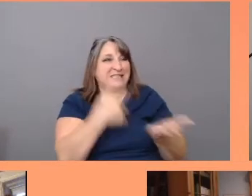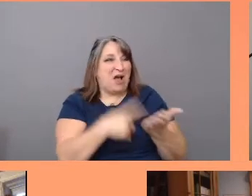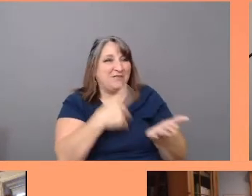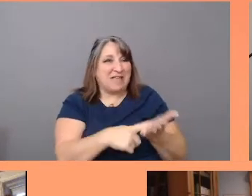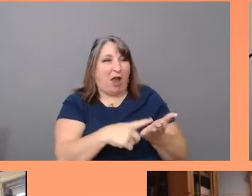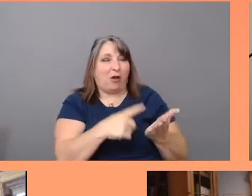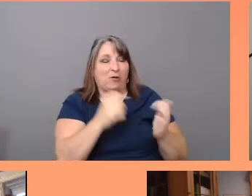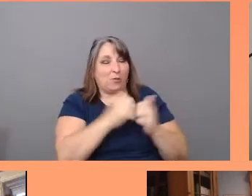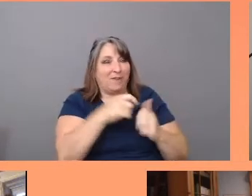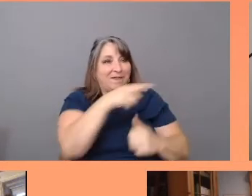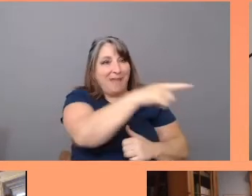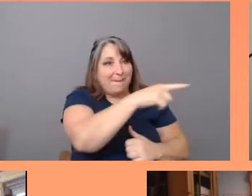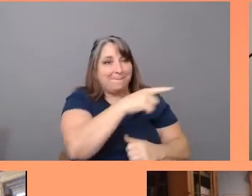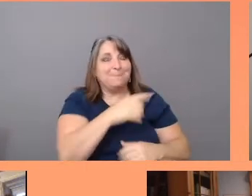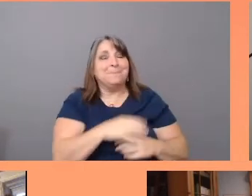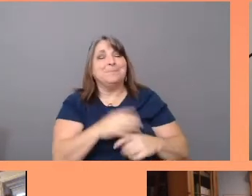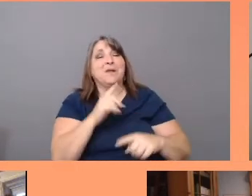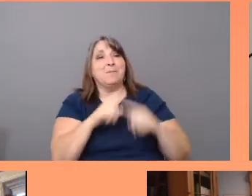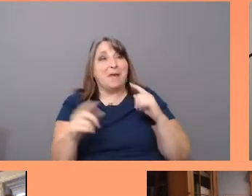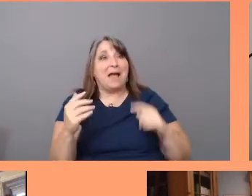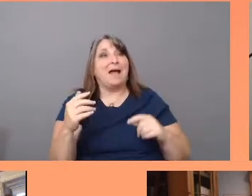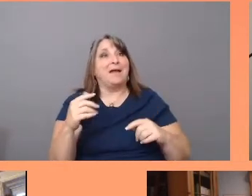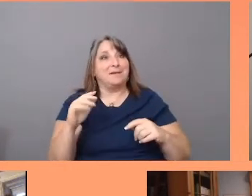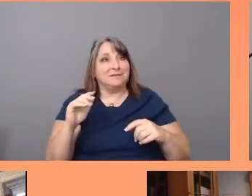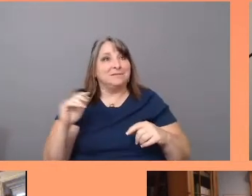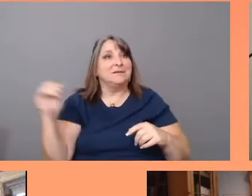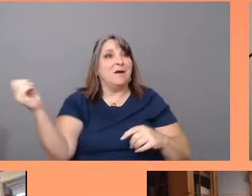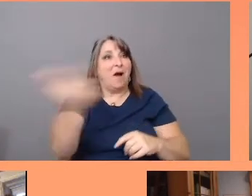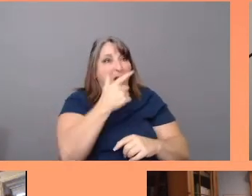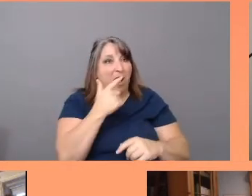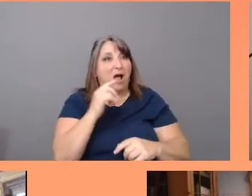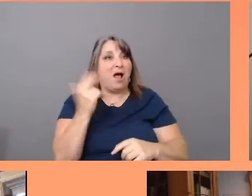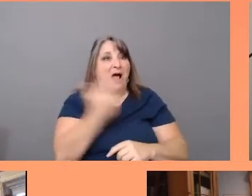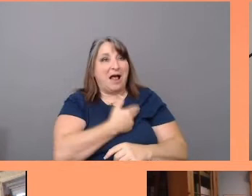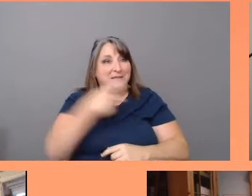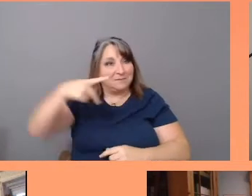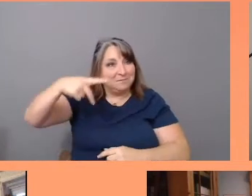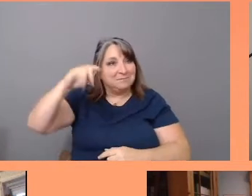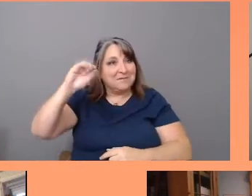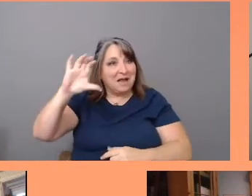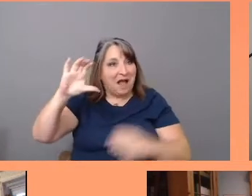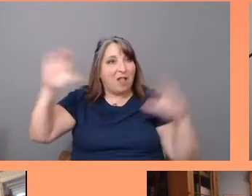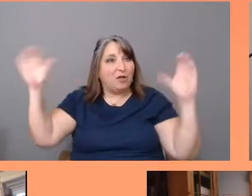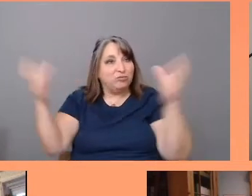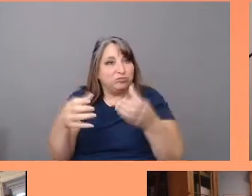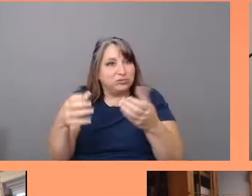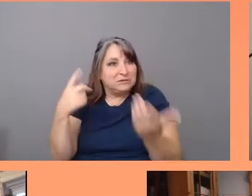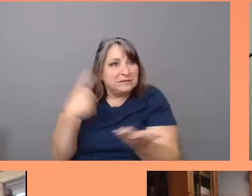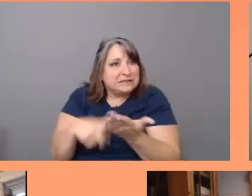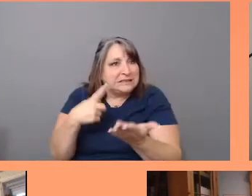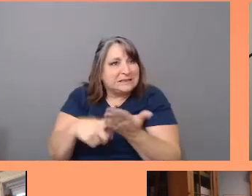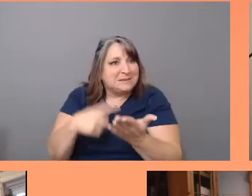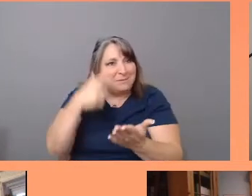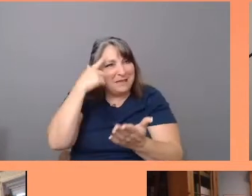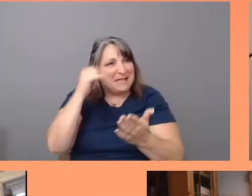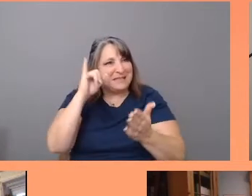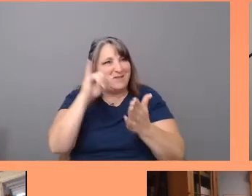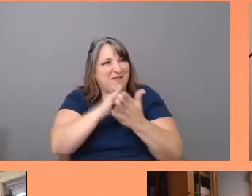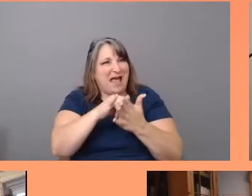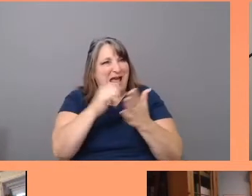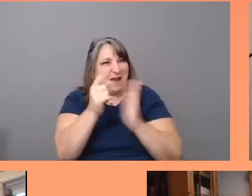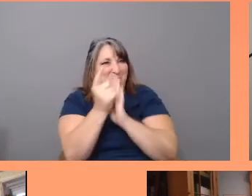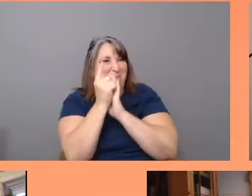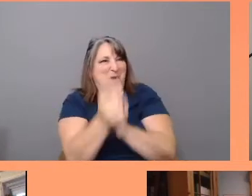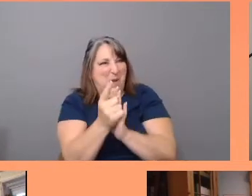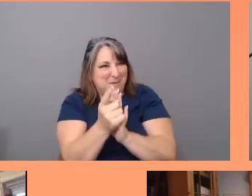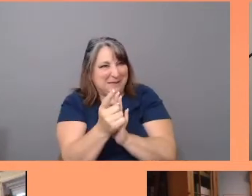came together around that moment, which was just, again, I think, for a bit of